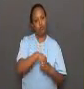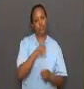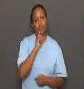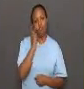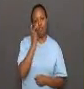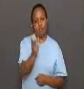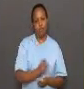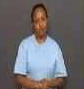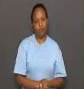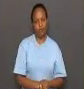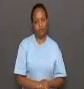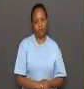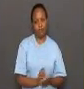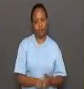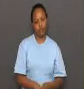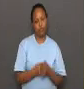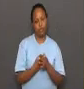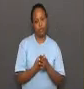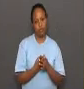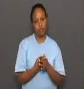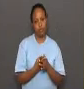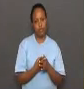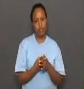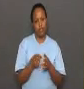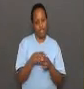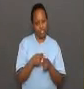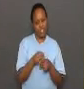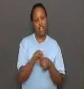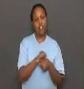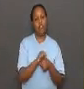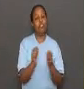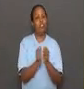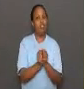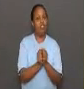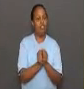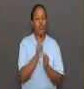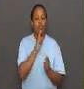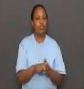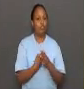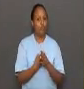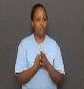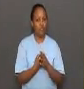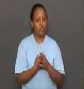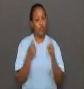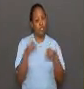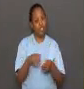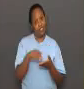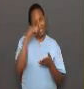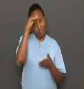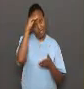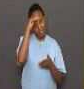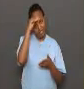Students, let us begin with a short activity to help us to get into today's